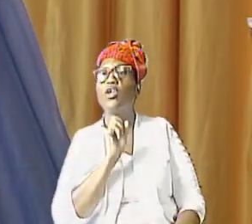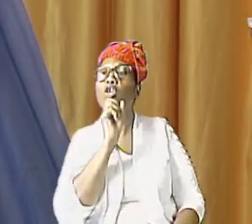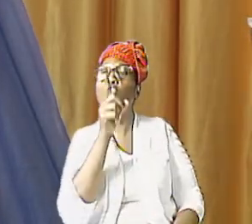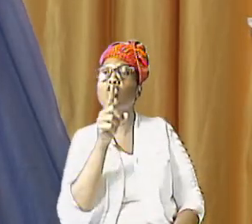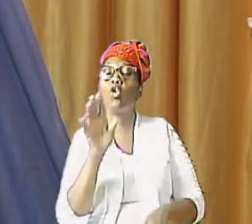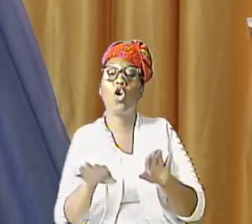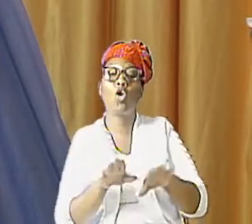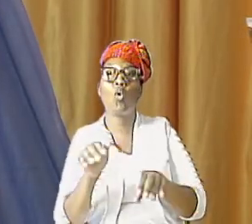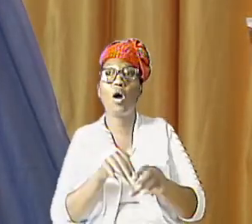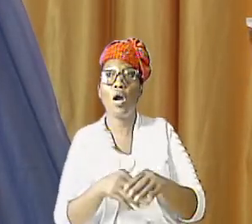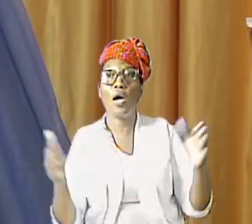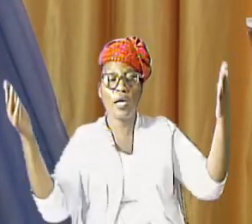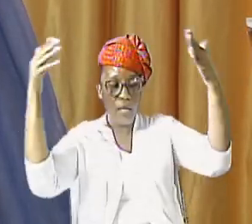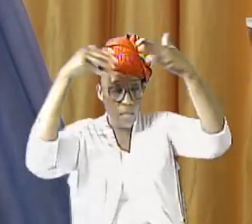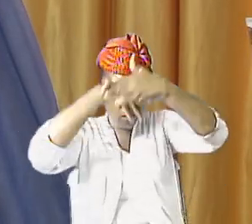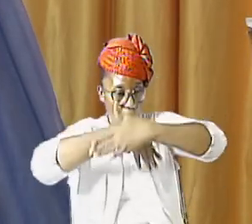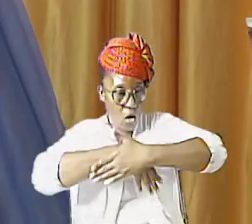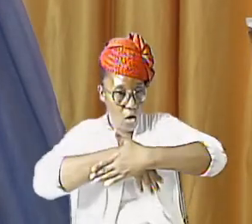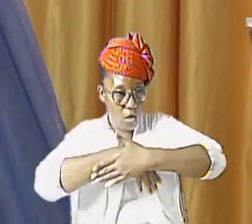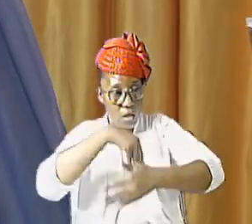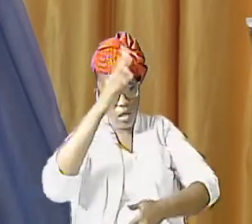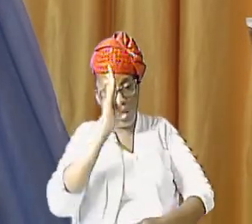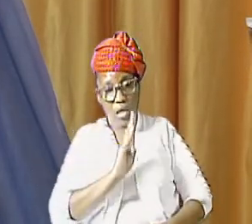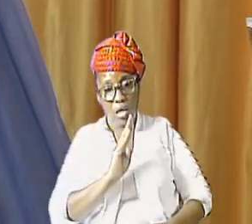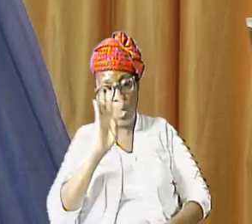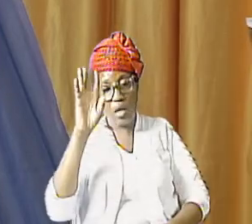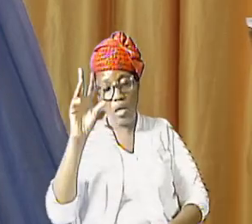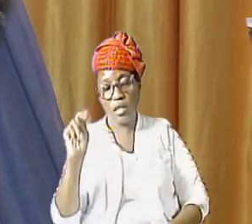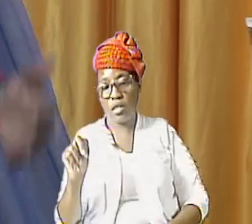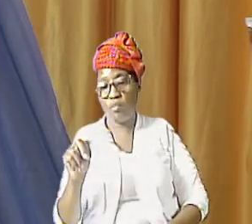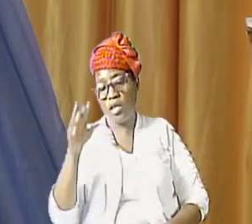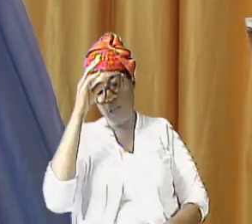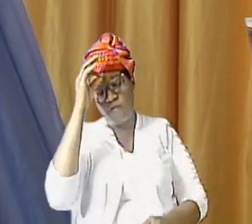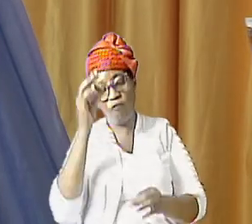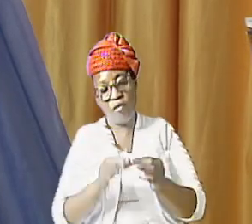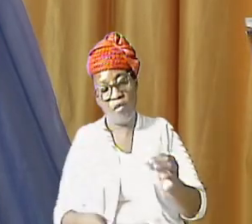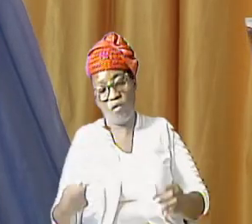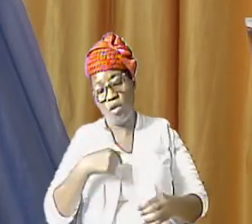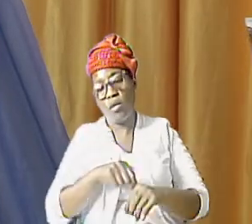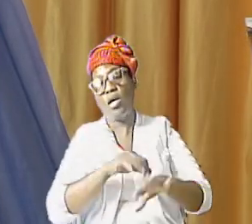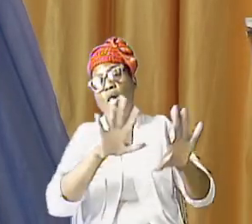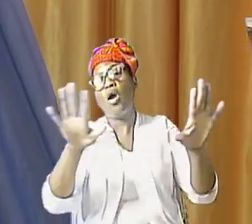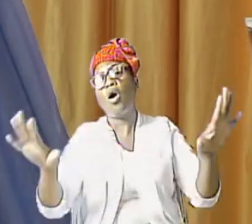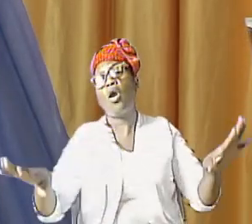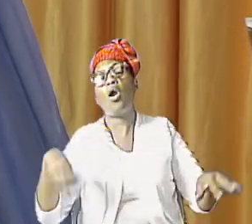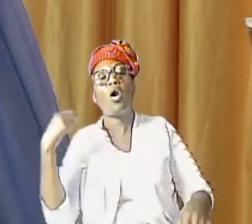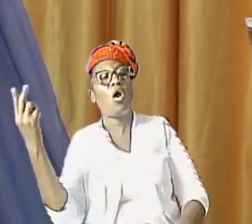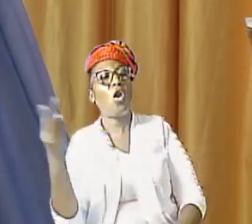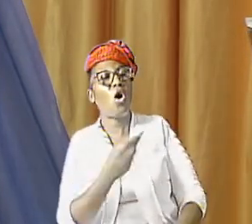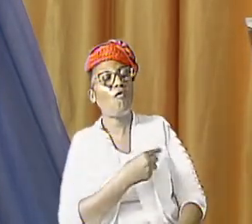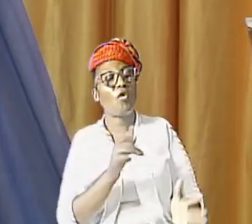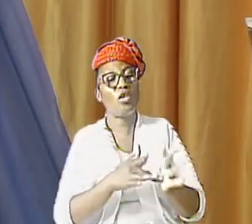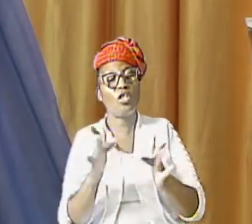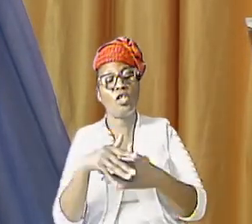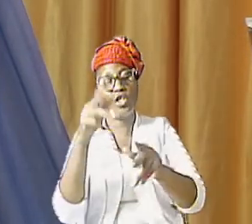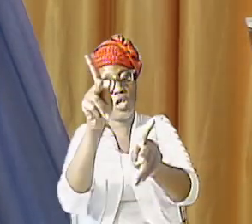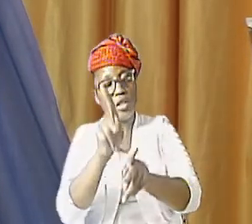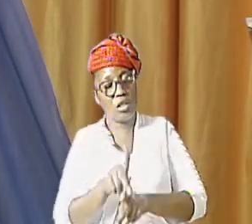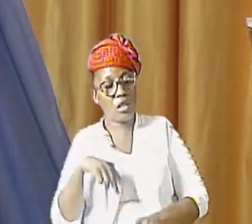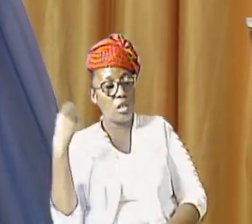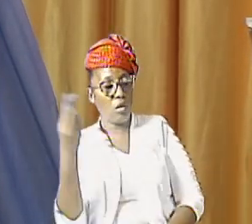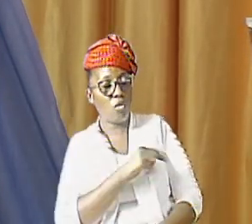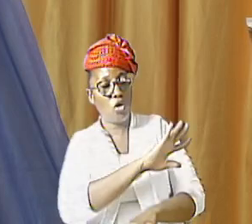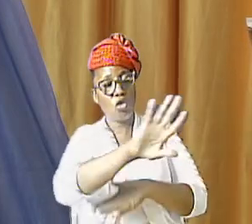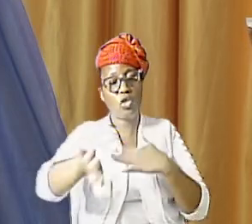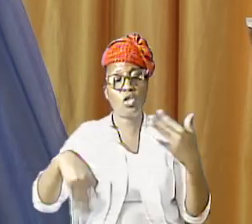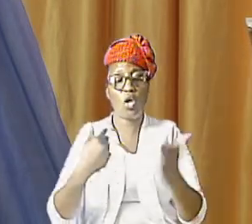surely walk in darkness. And God has been faithful to me and to all of us. He has kept us